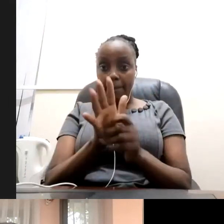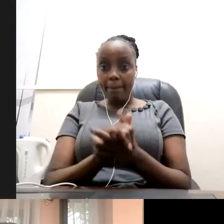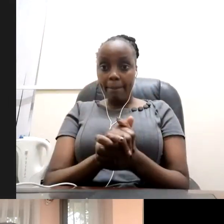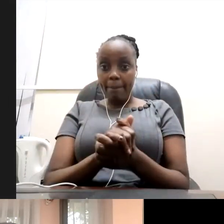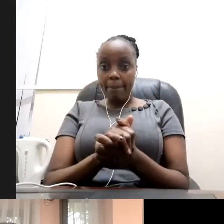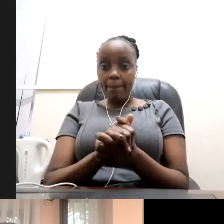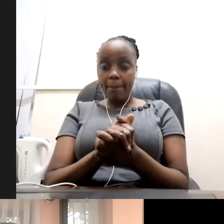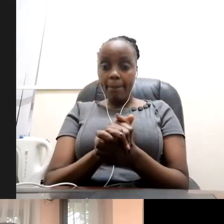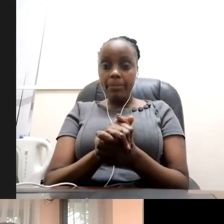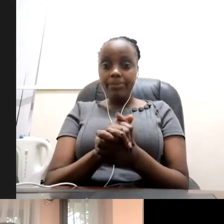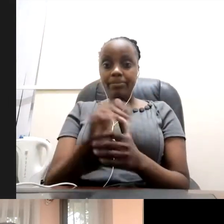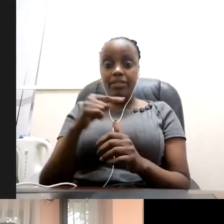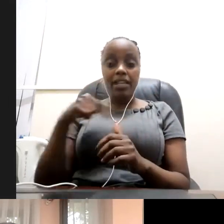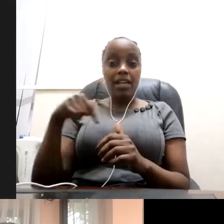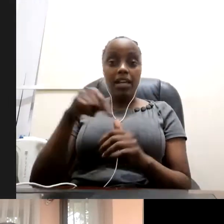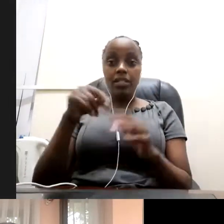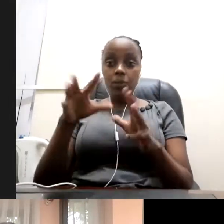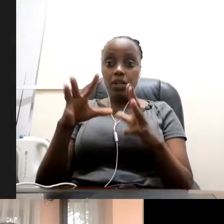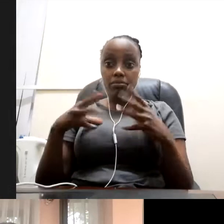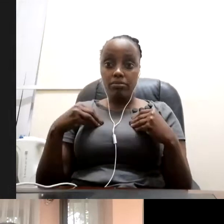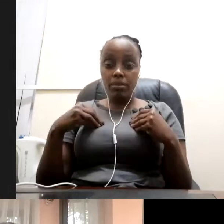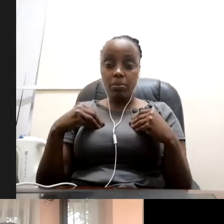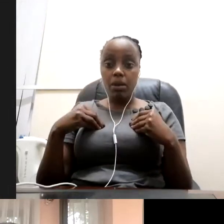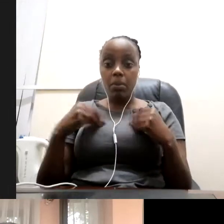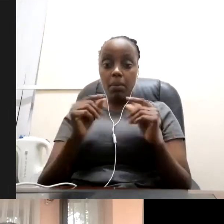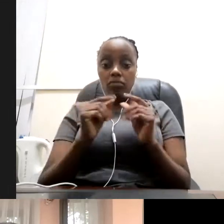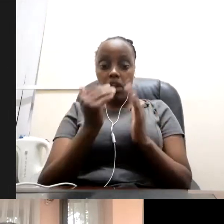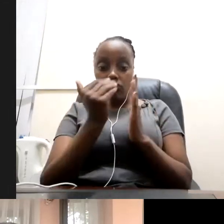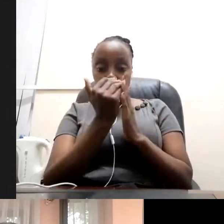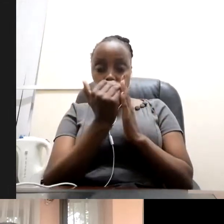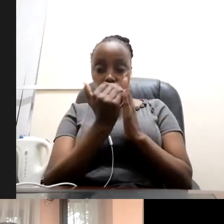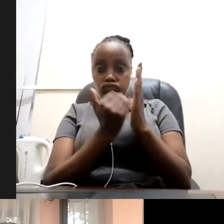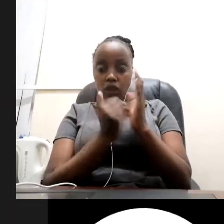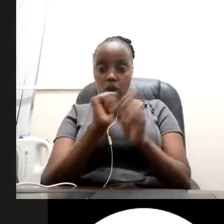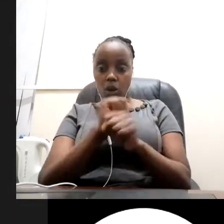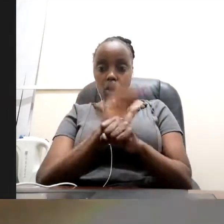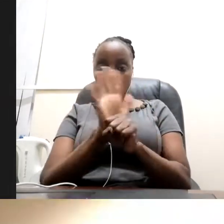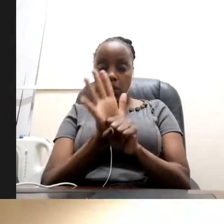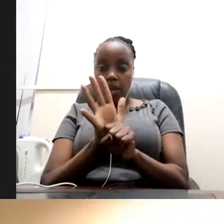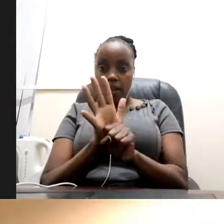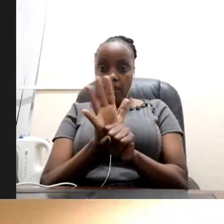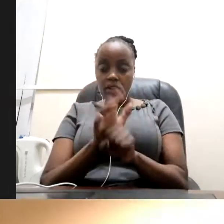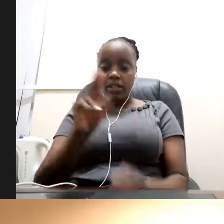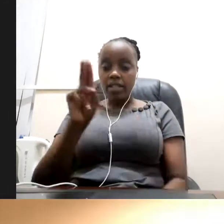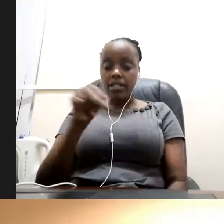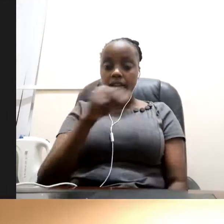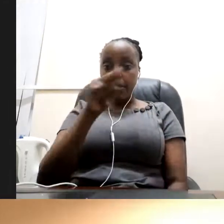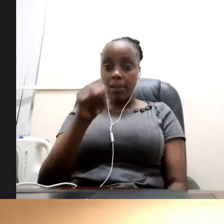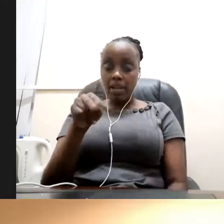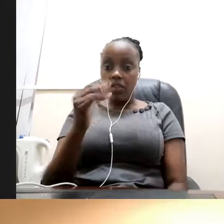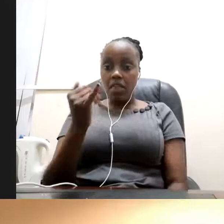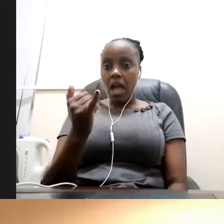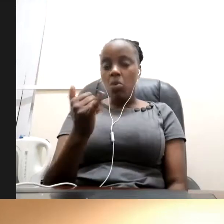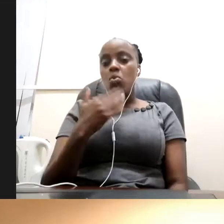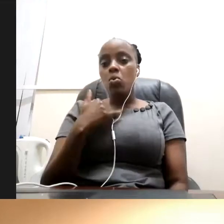In fact, we just adopted a statement on the pandemic in the CRPD, and I'd just like to share